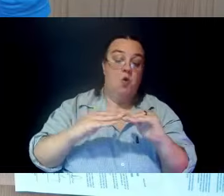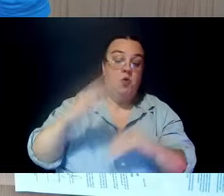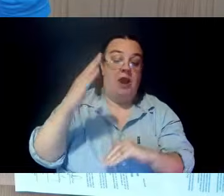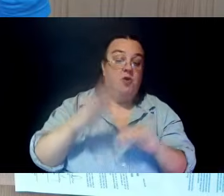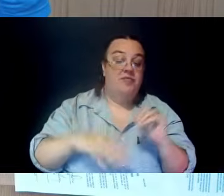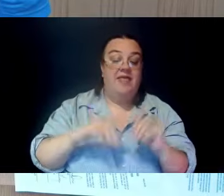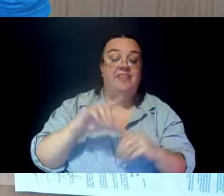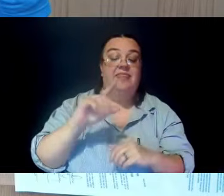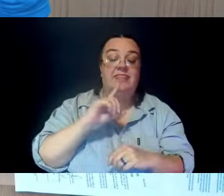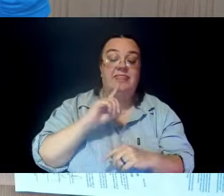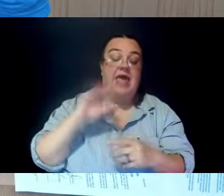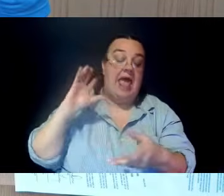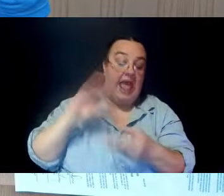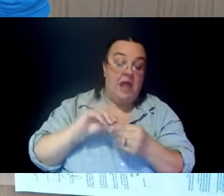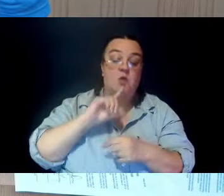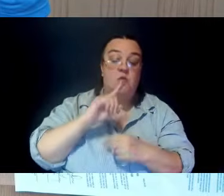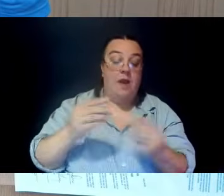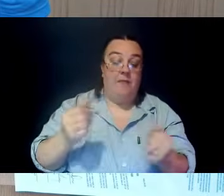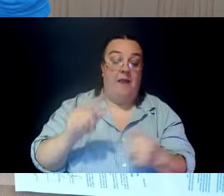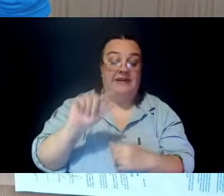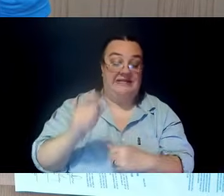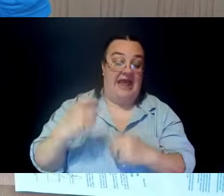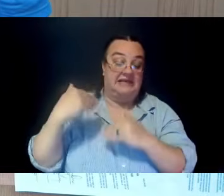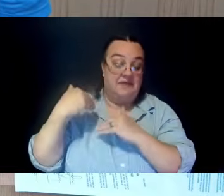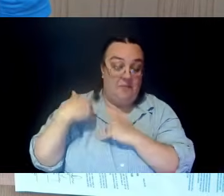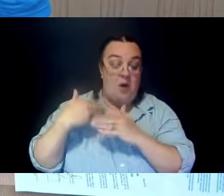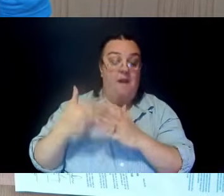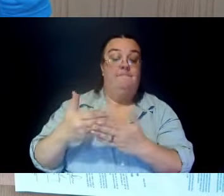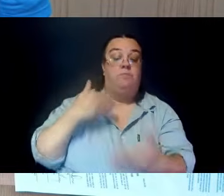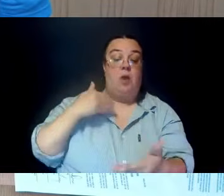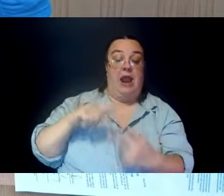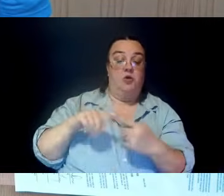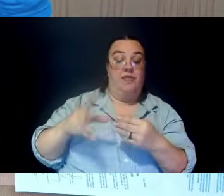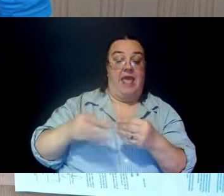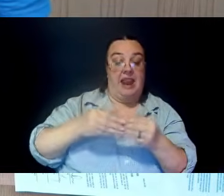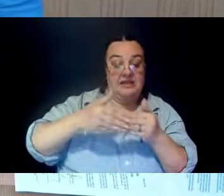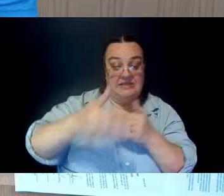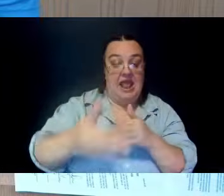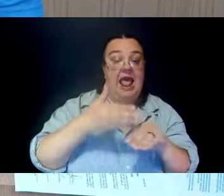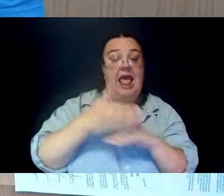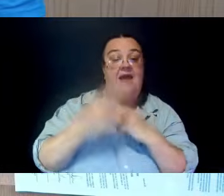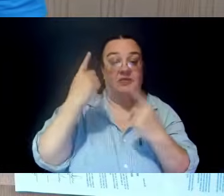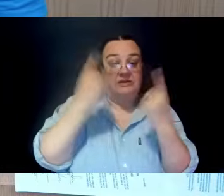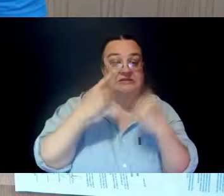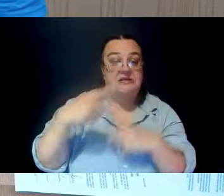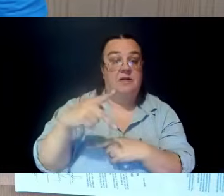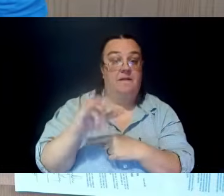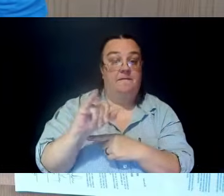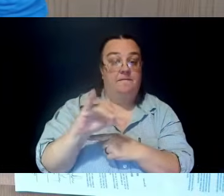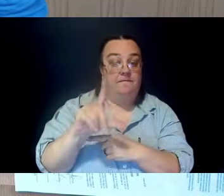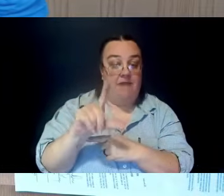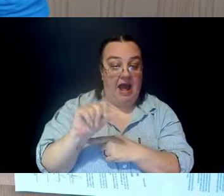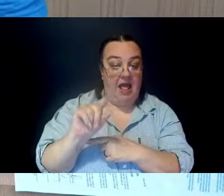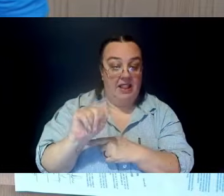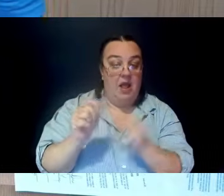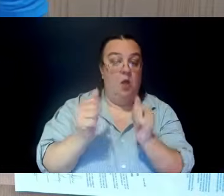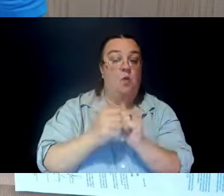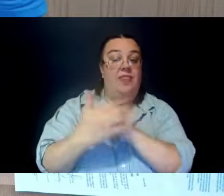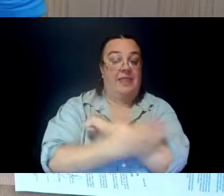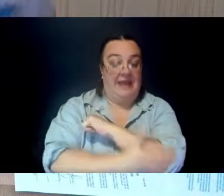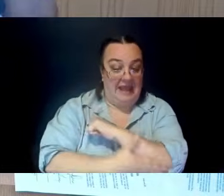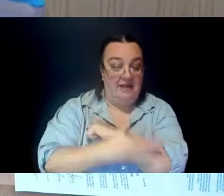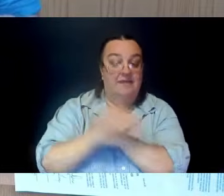tax burden prior to the annexation after consideration of the pilot with the county. This special